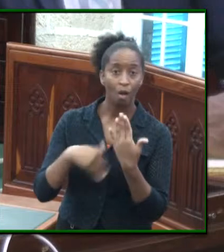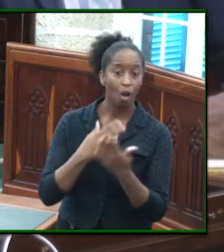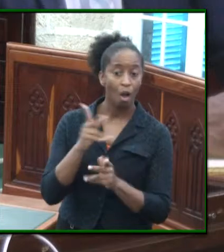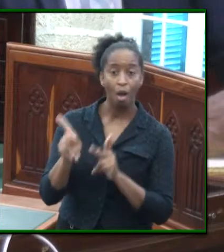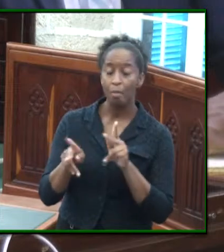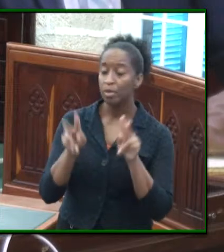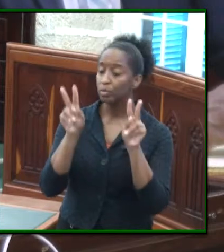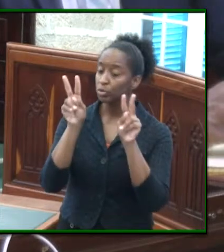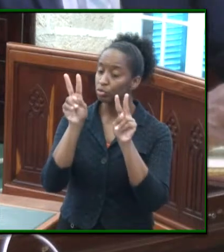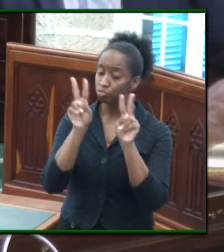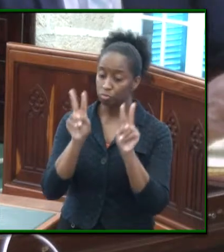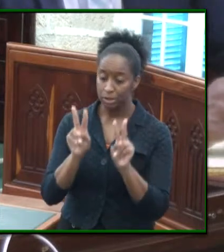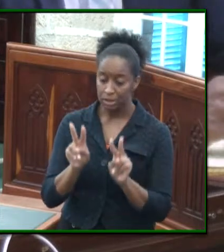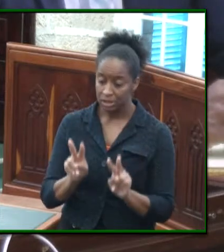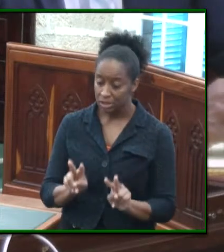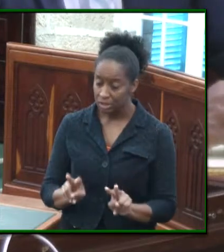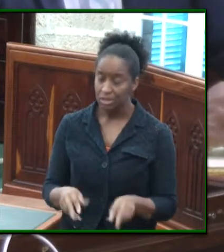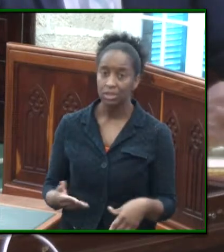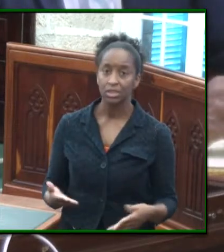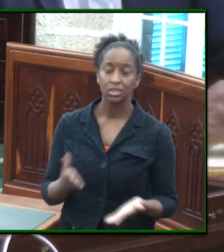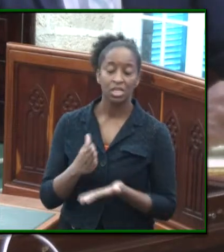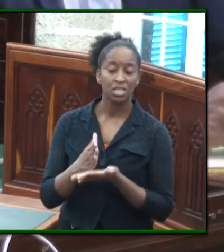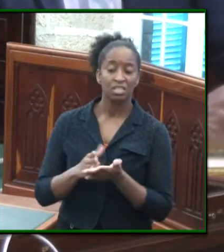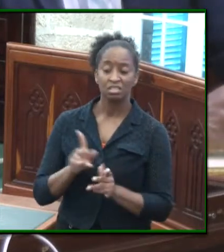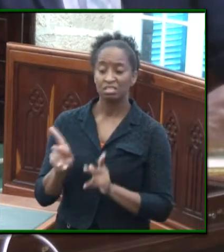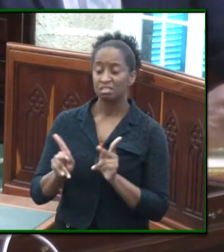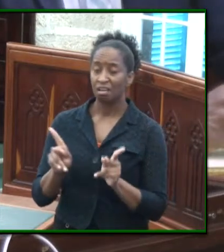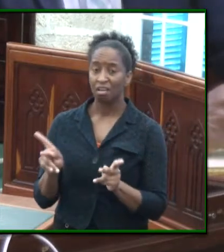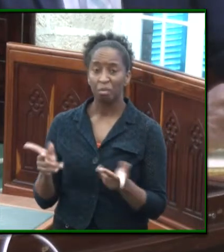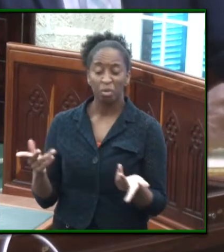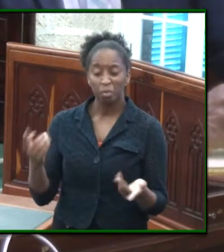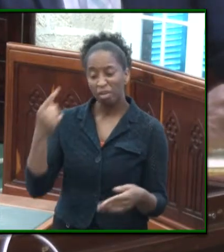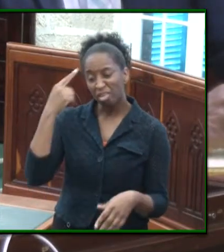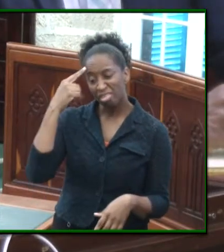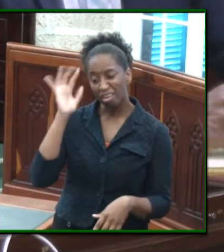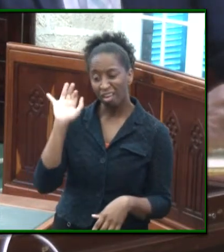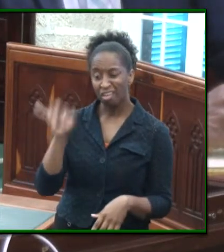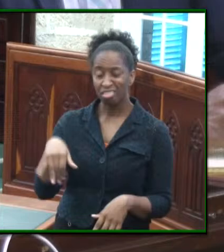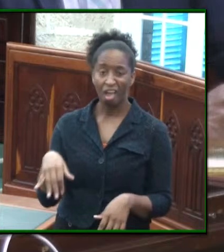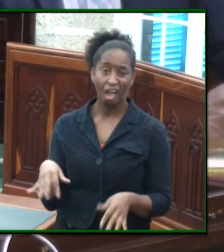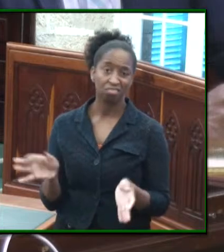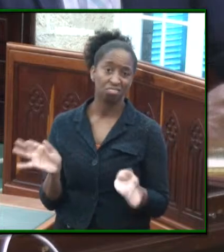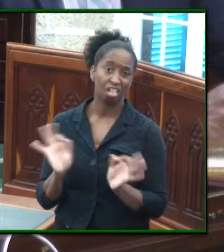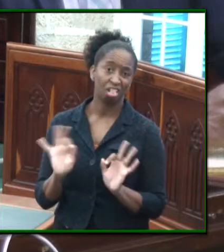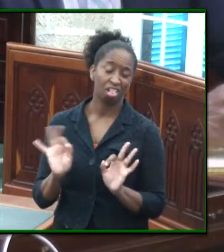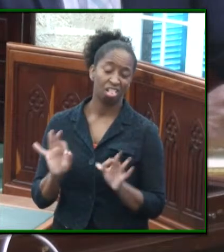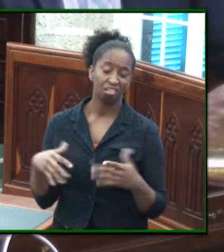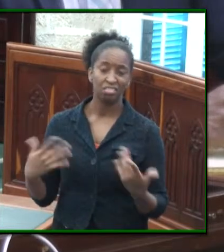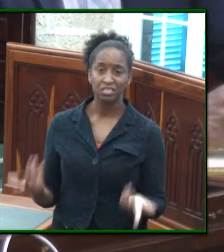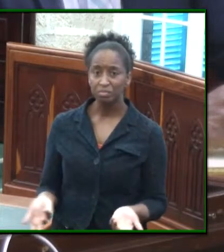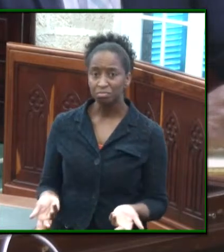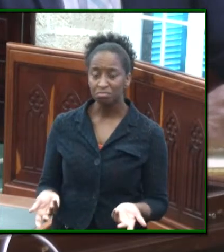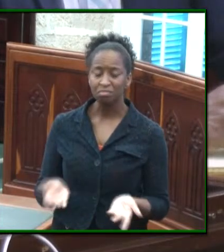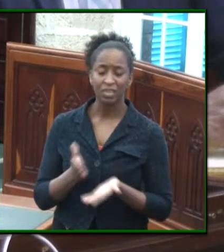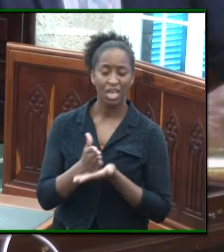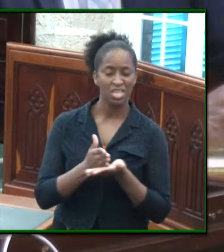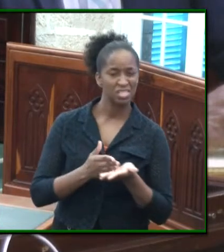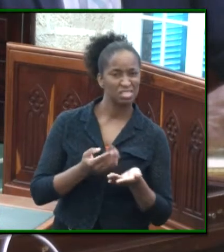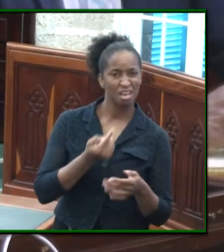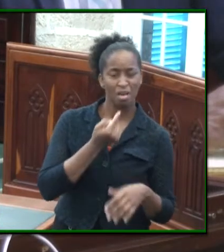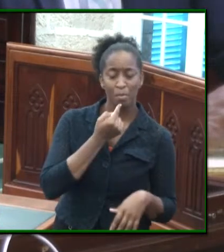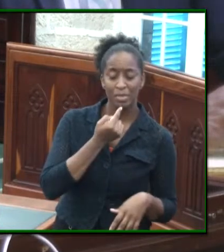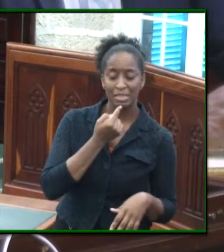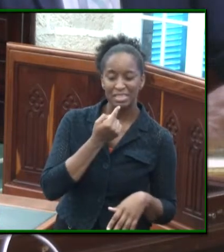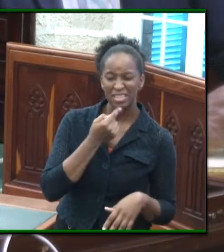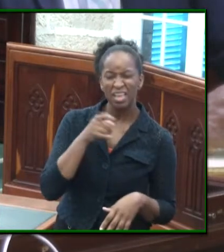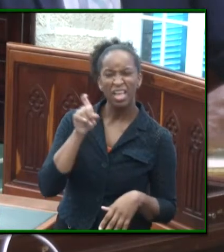waste of time, some have said it didn't go far enough. The report is, the work of the Commission is finished, the Commission